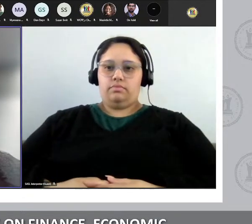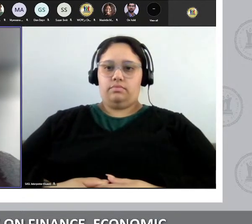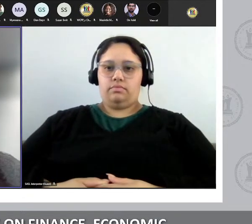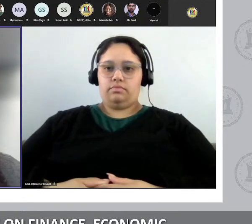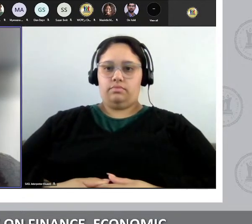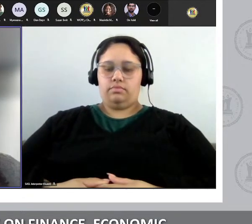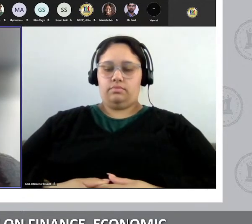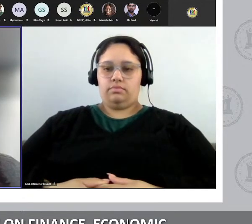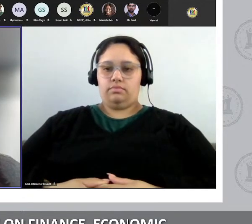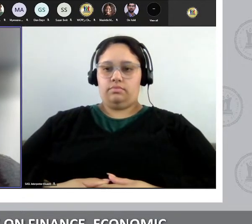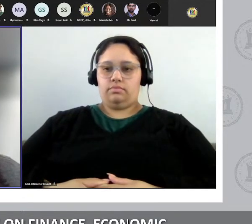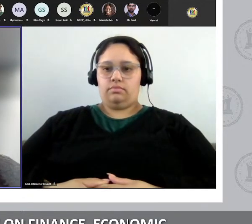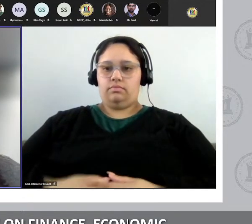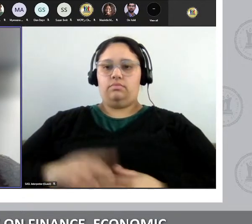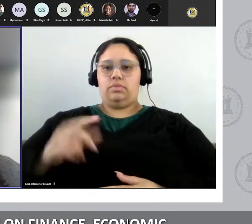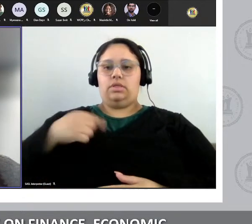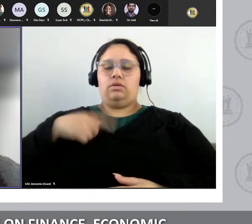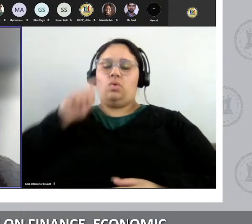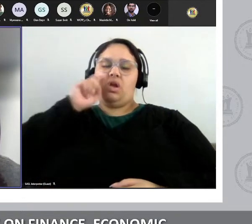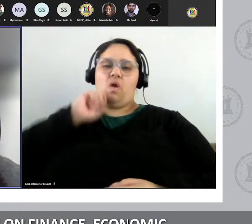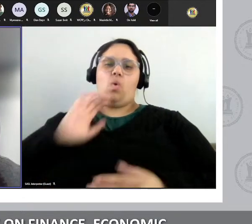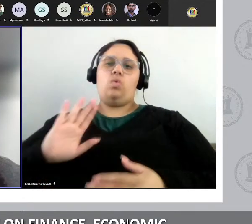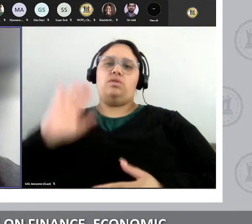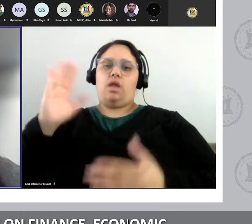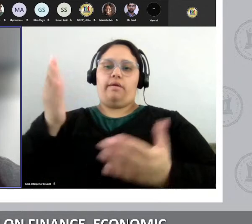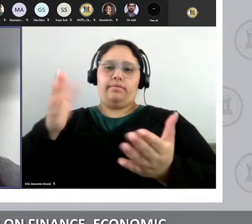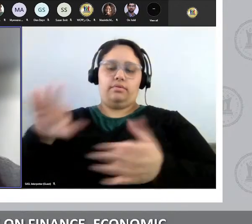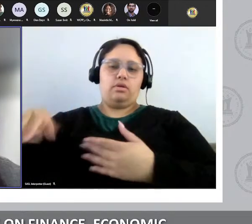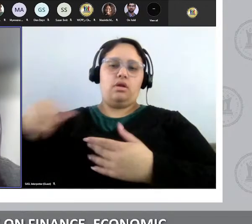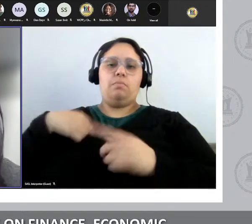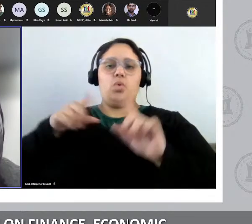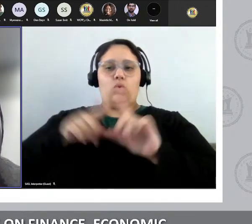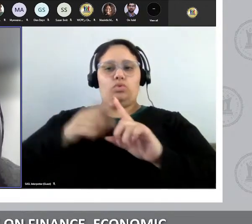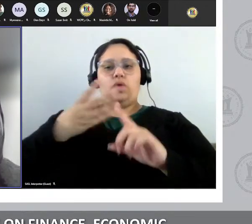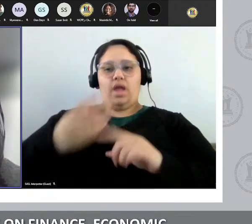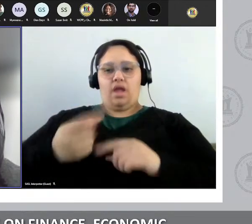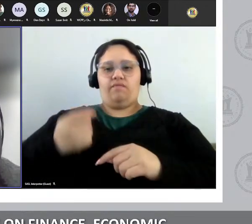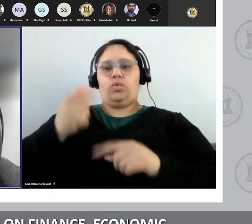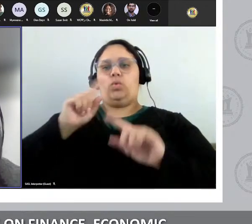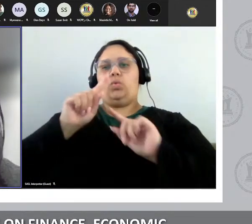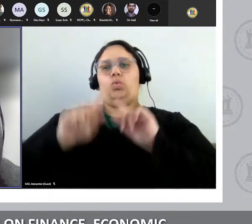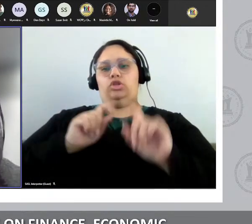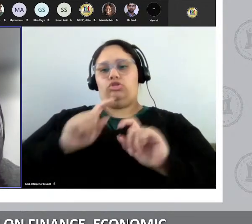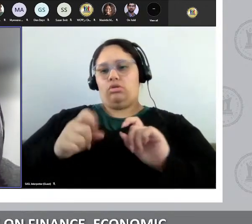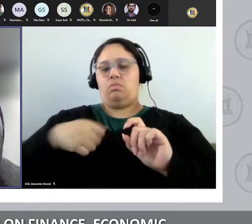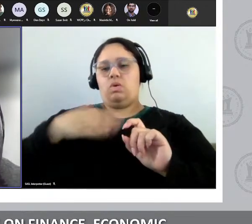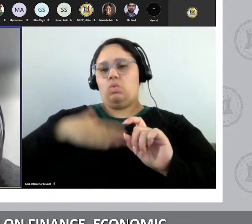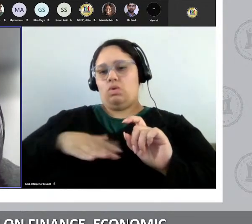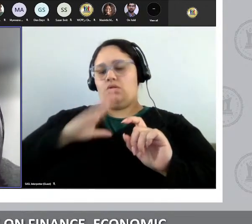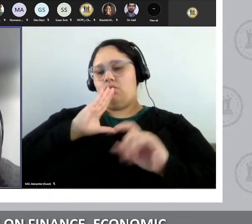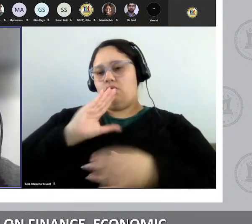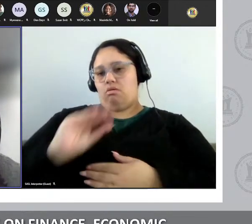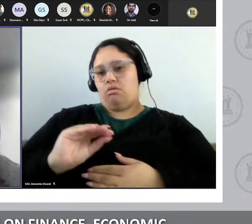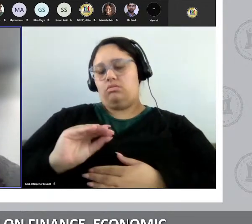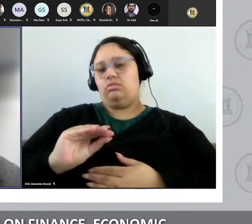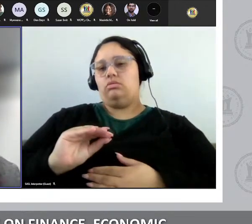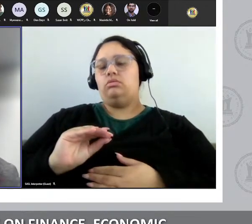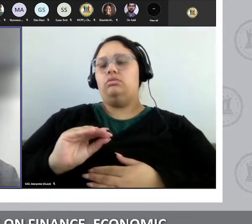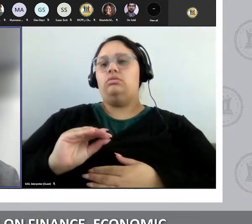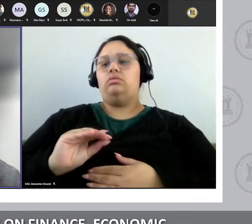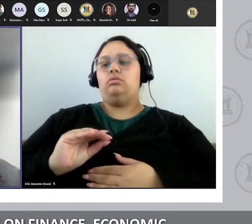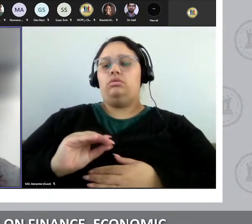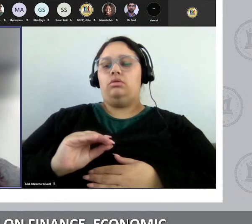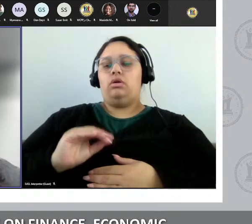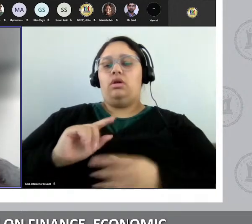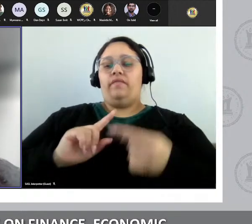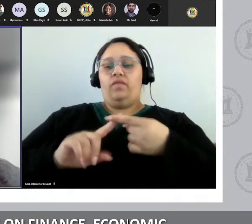Okay, I'm going to treat that as a legacy hand. I also have a few questions I would like to put forward from my side. So